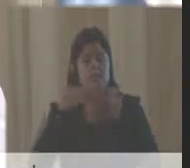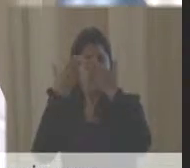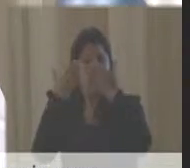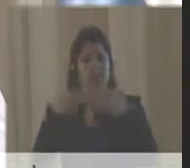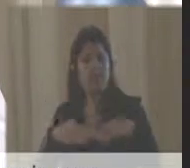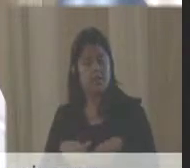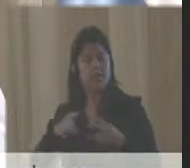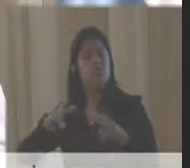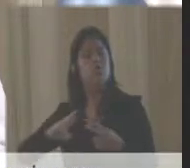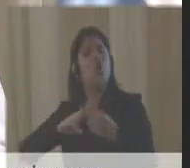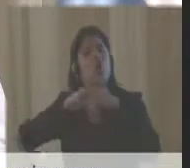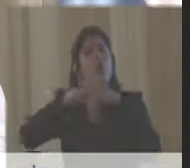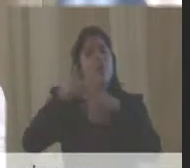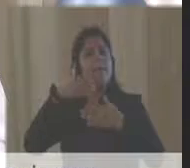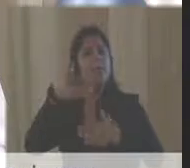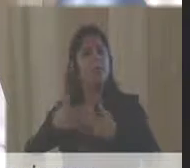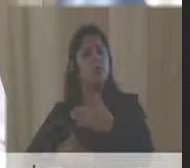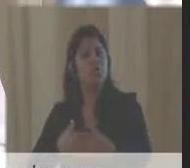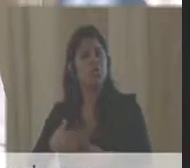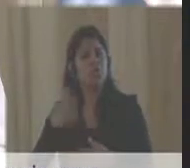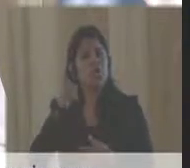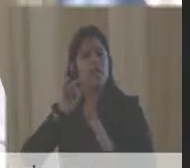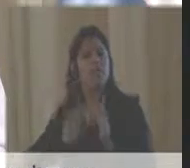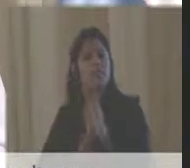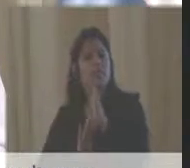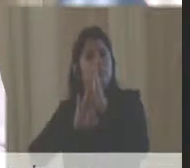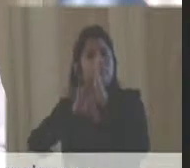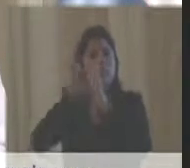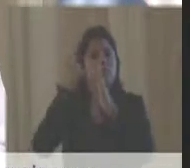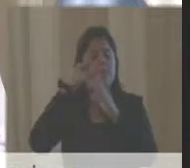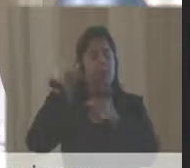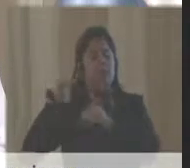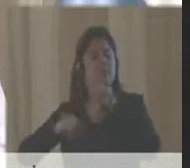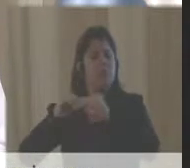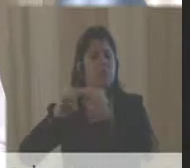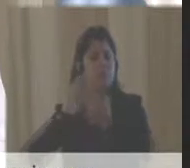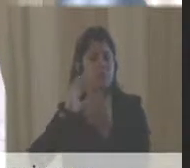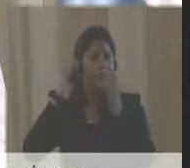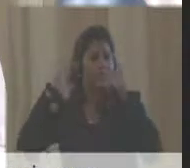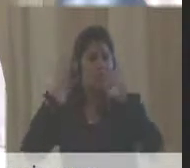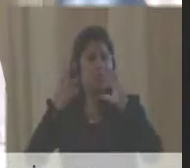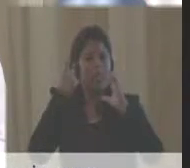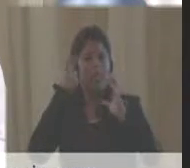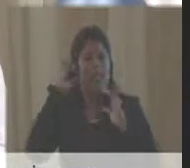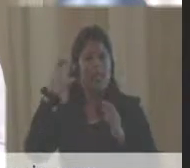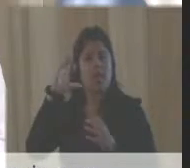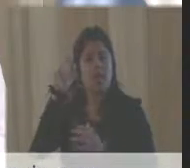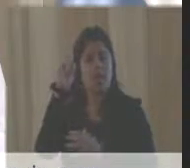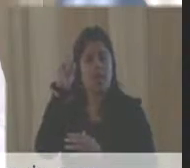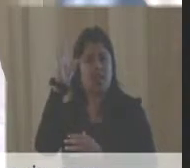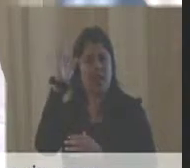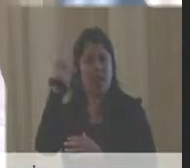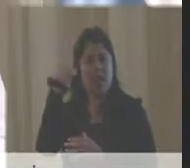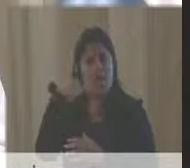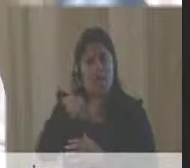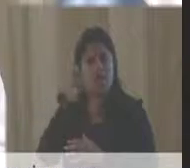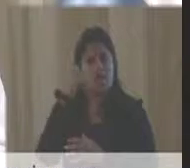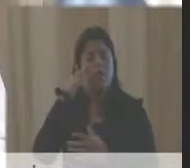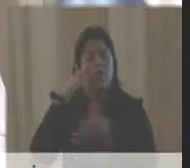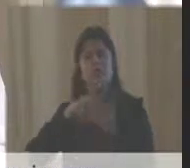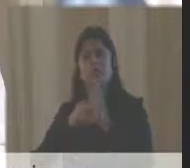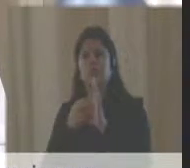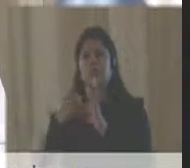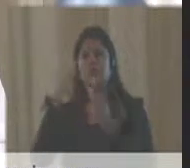the 70s, a process of social transformation was initiated towards making Cartagena as a